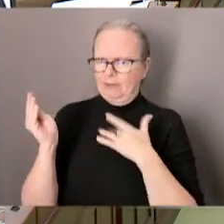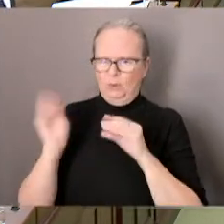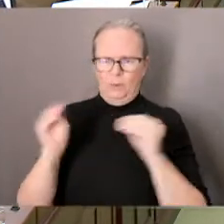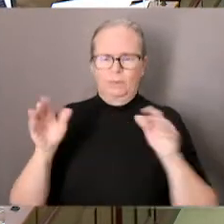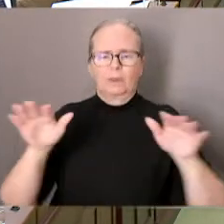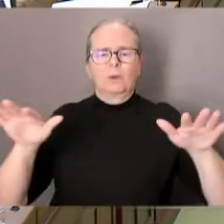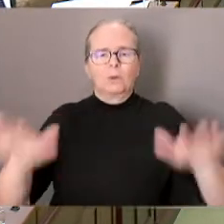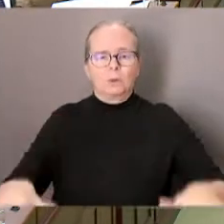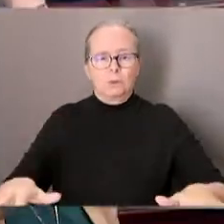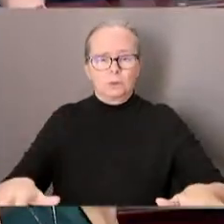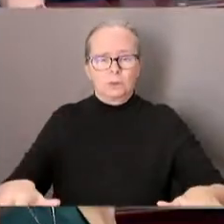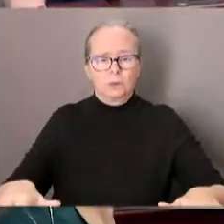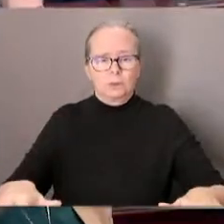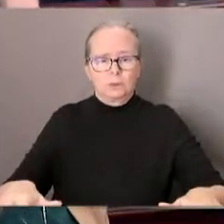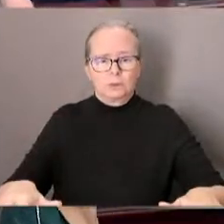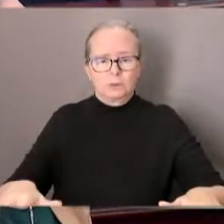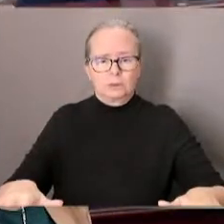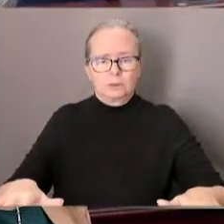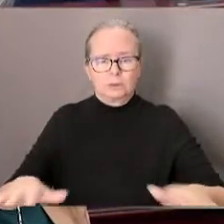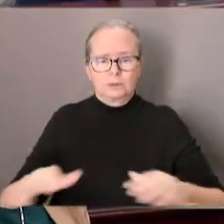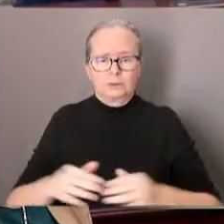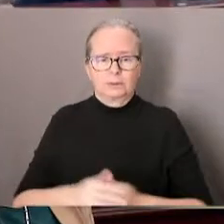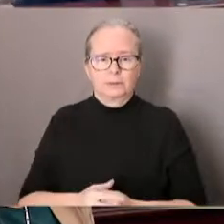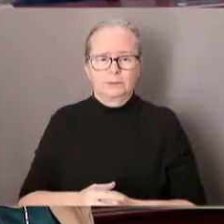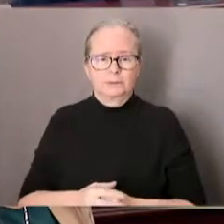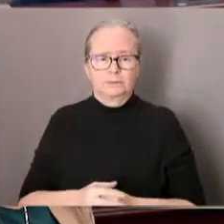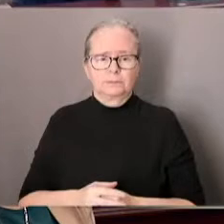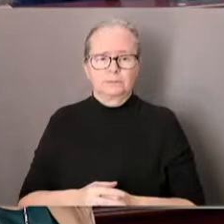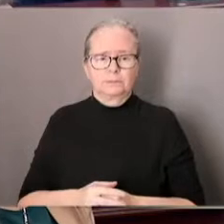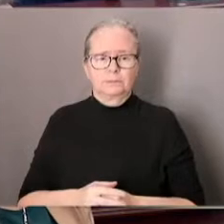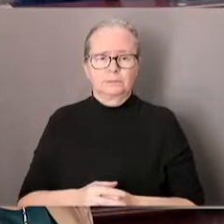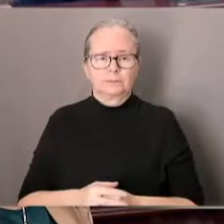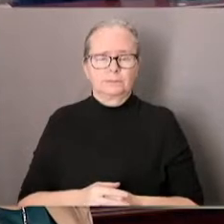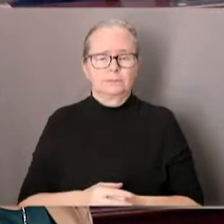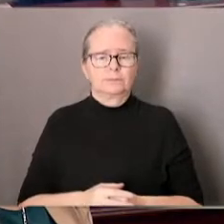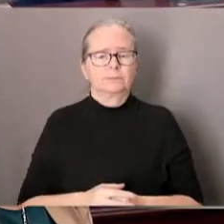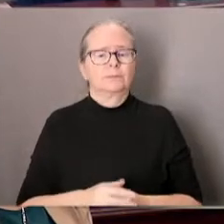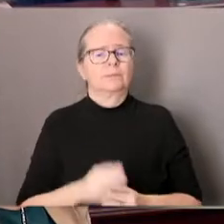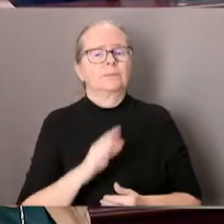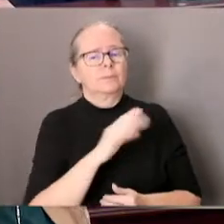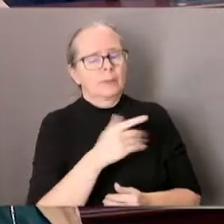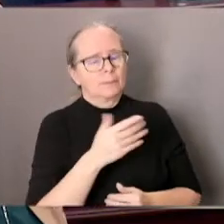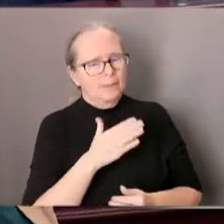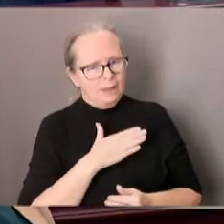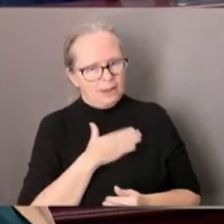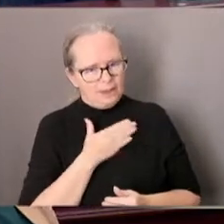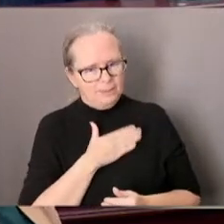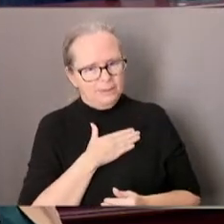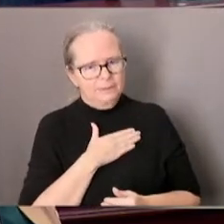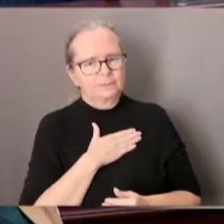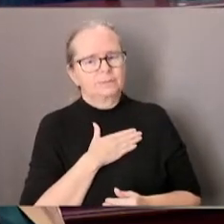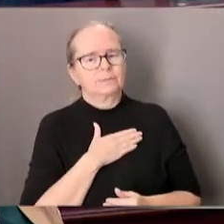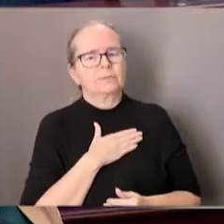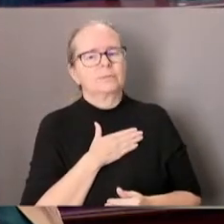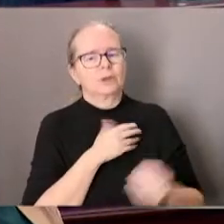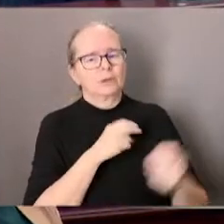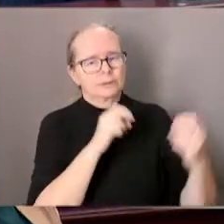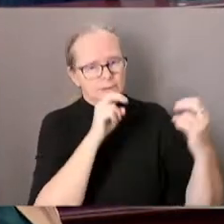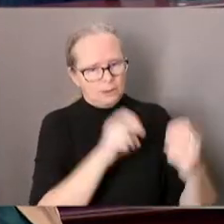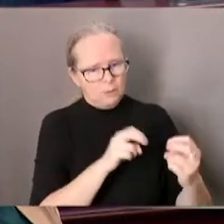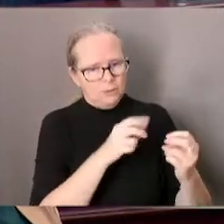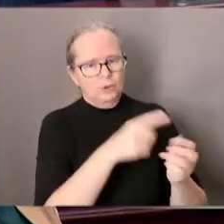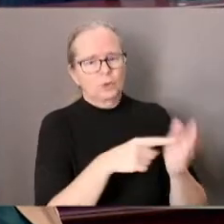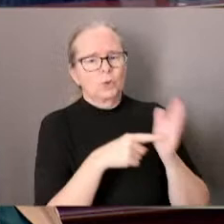Mr Speaker I can certainly land the advanced education Minister a hand if he was so that's what he wants given that the UCP is still imposing